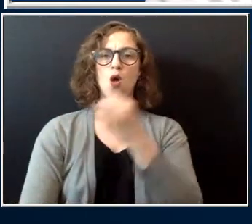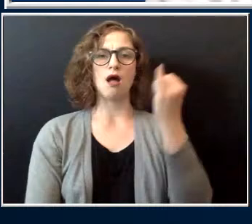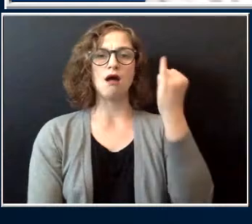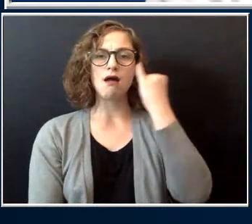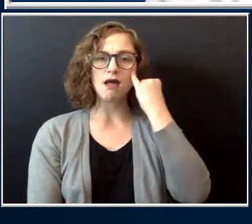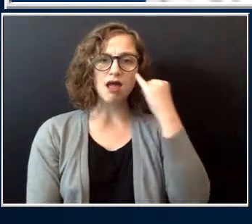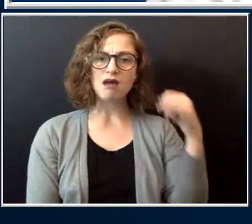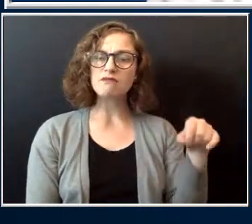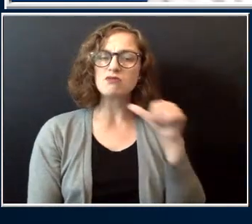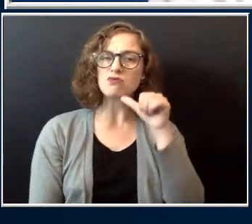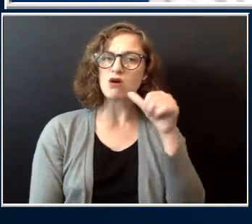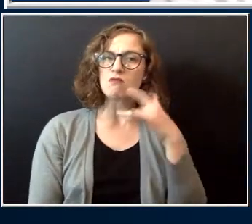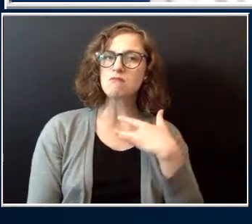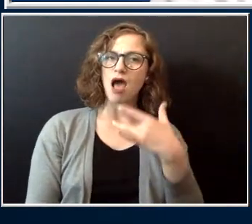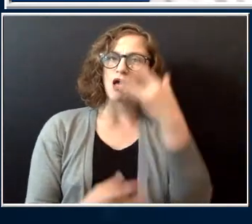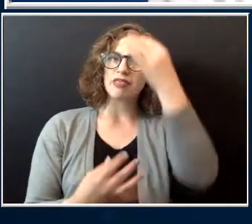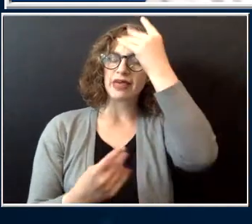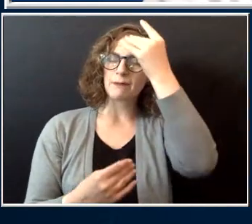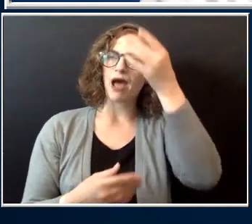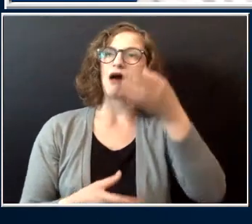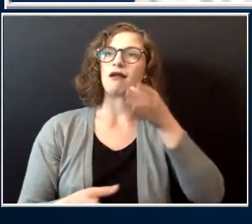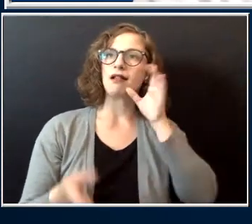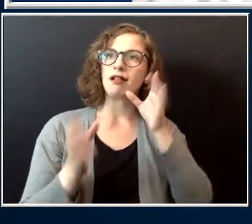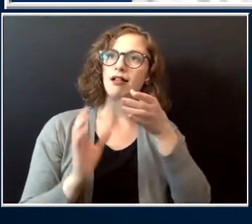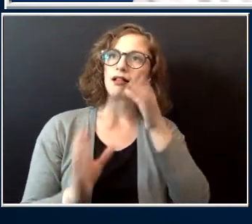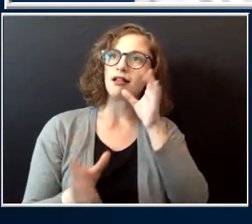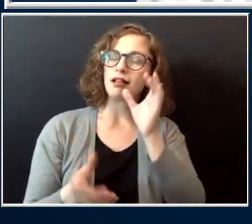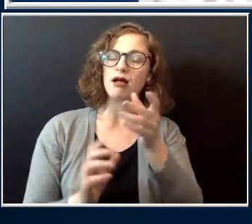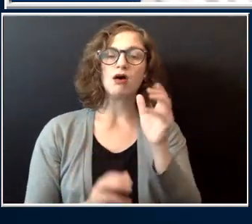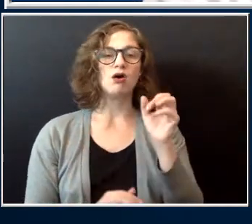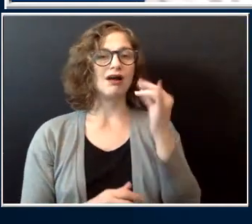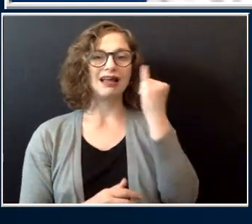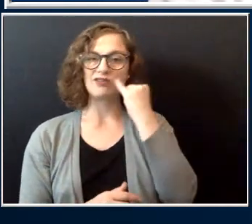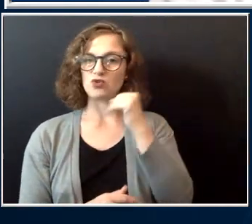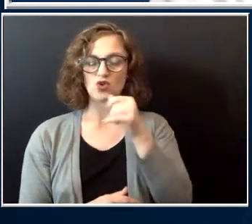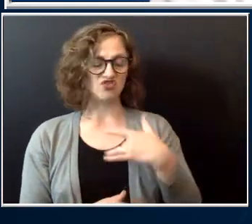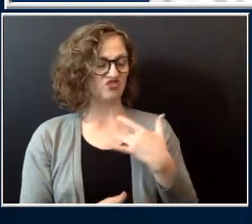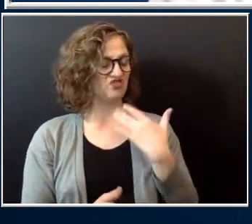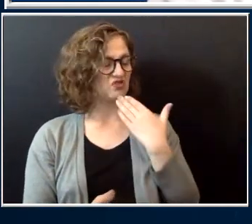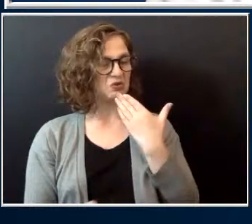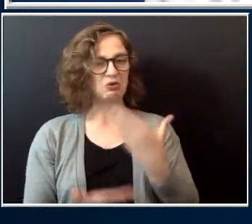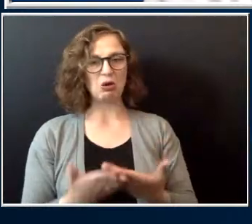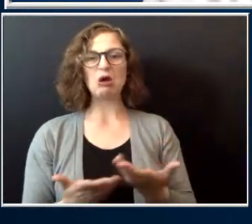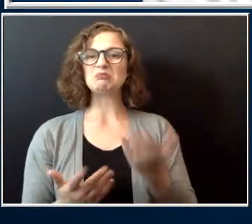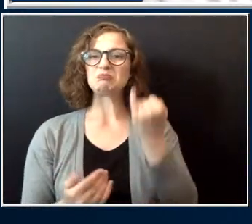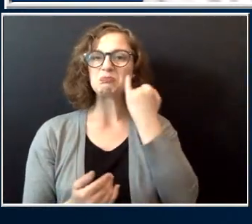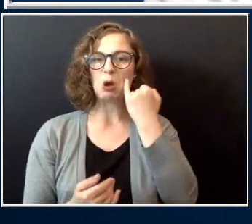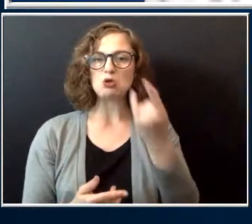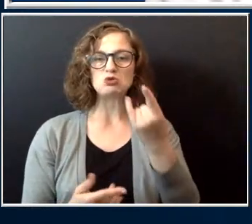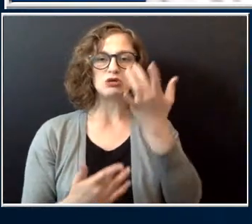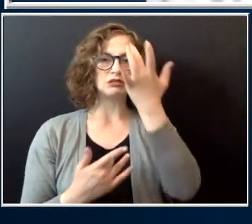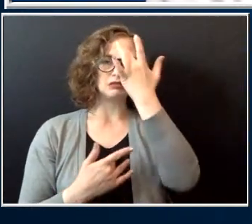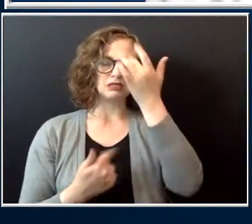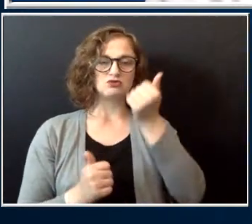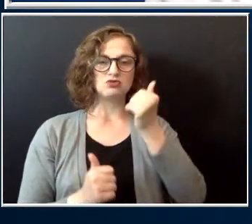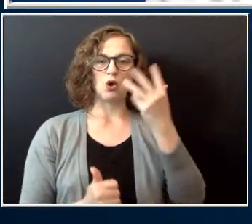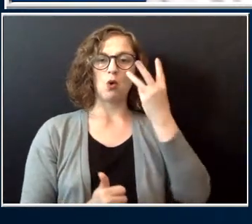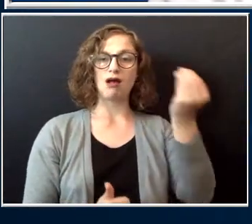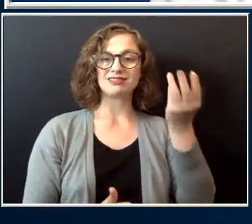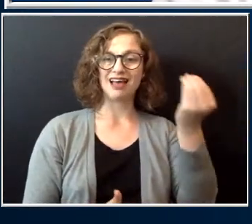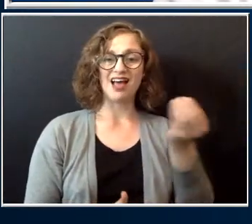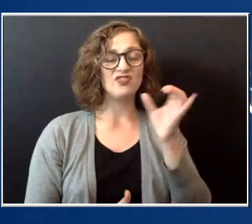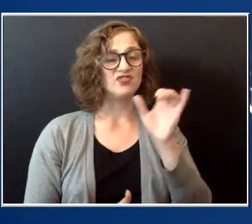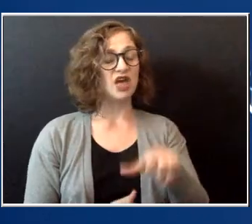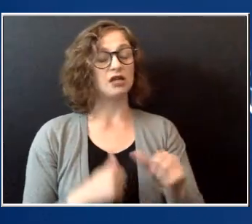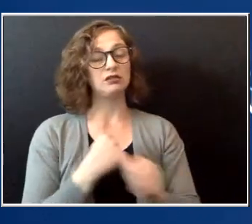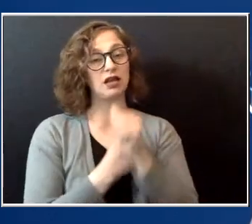feeling very good, let's say, and let's say if you have the flu or something, and you're trying to go outside, that is like a danger zone. 100%. It's tough,